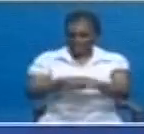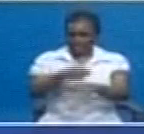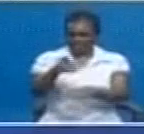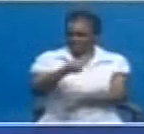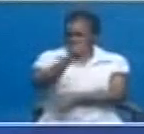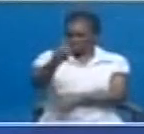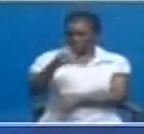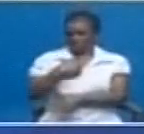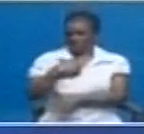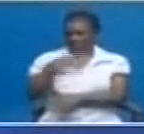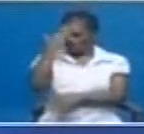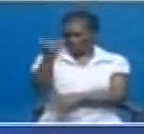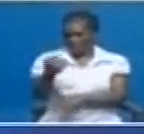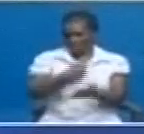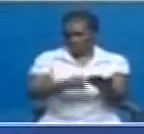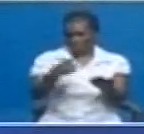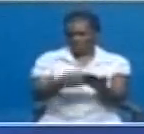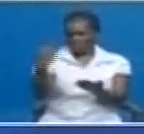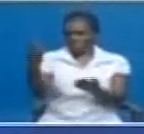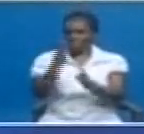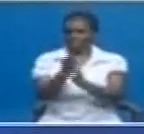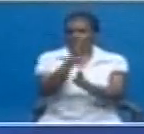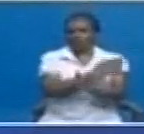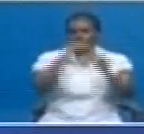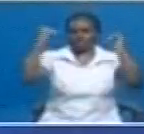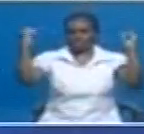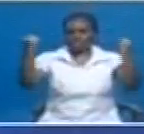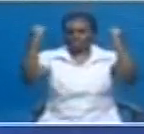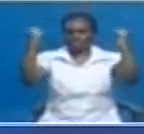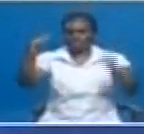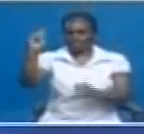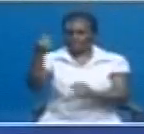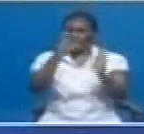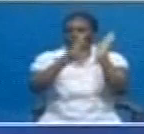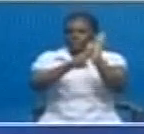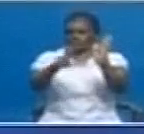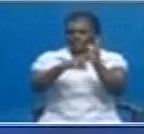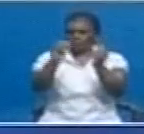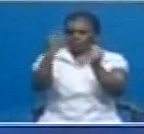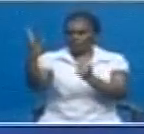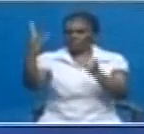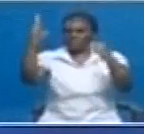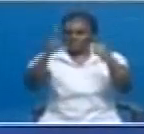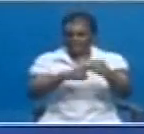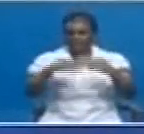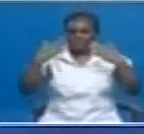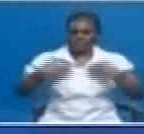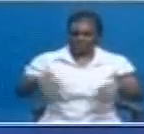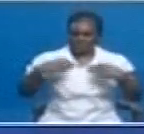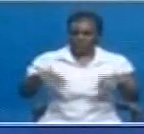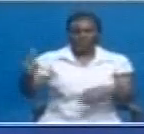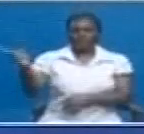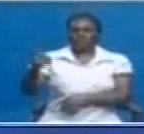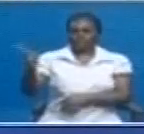been questioned, coming just 3 weeks before the World Athletics Championships, where Kenya will be represented by 47 athletes. Meanwhile,